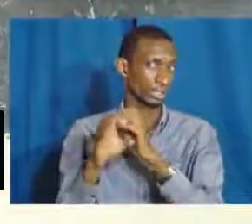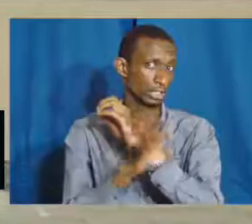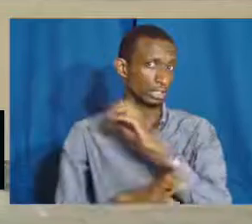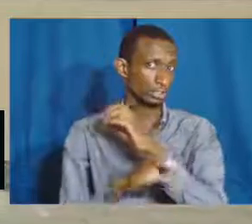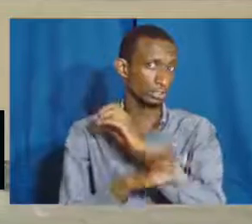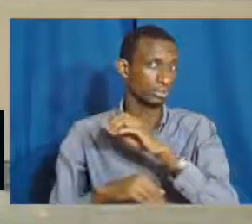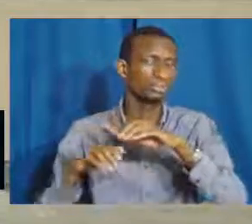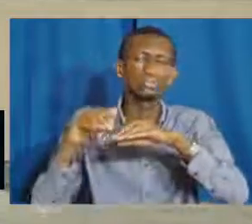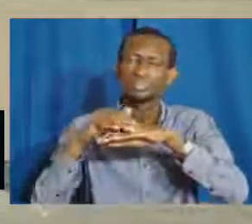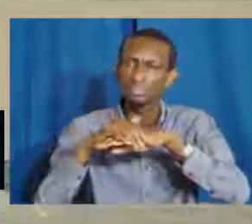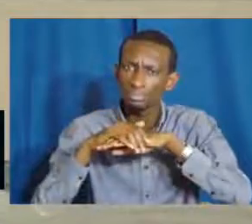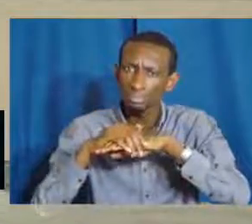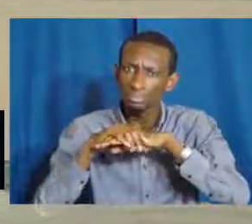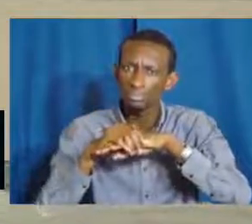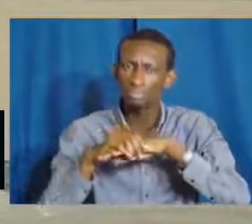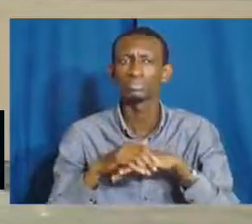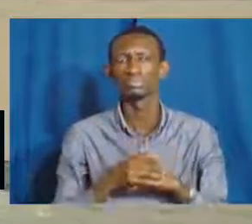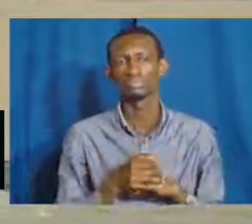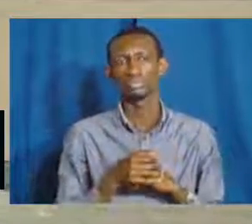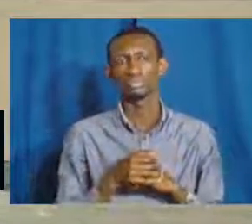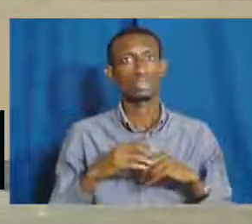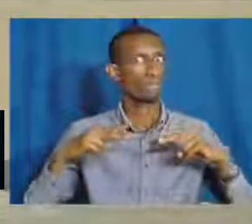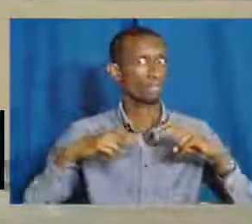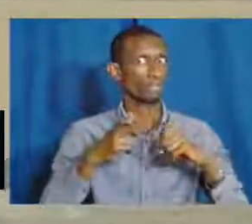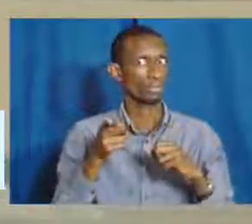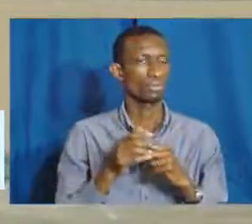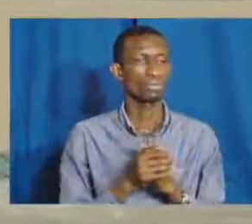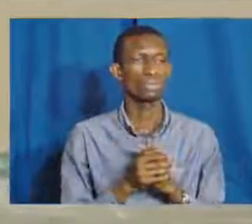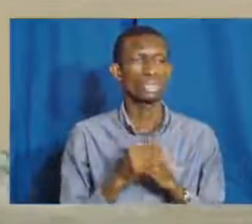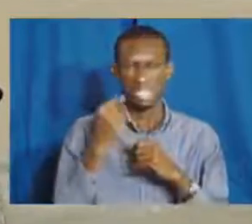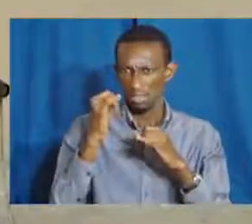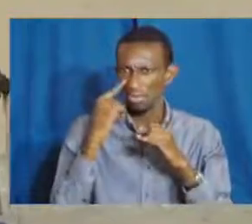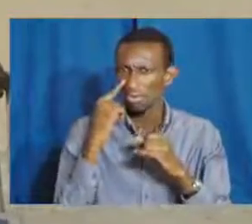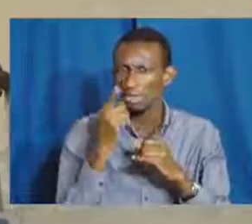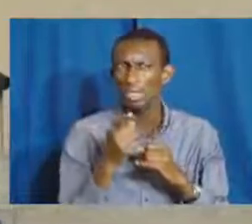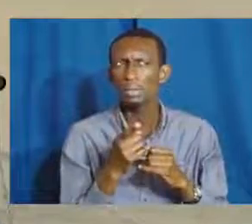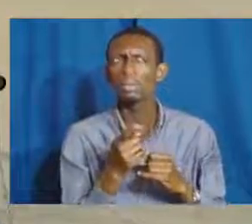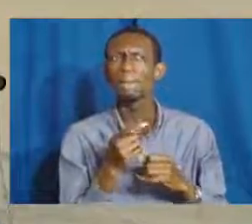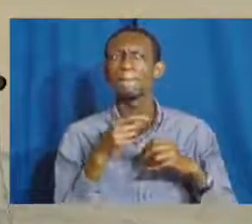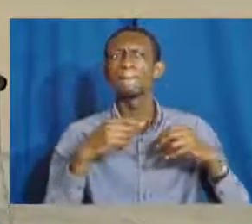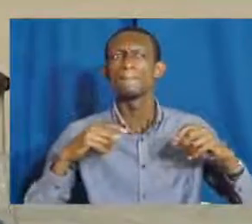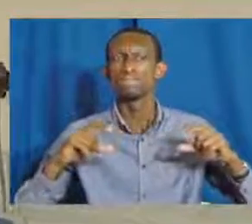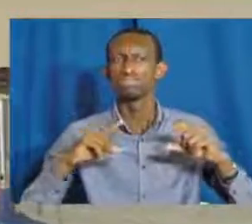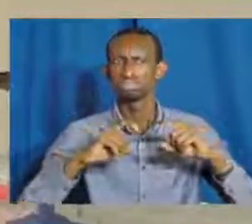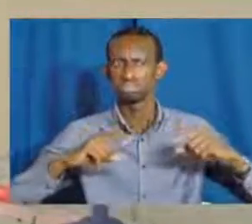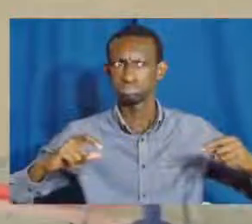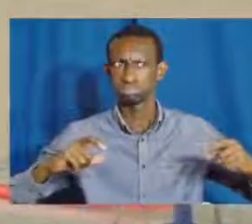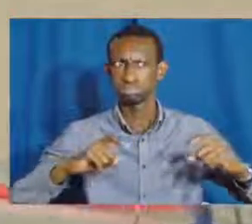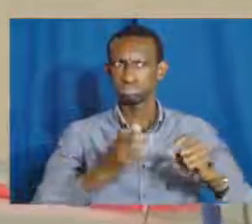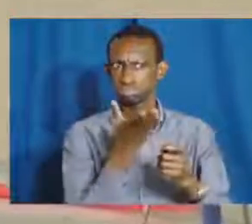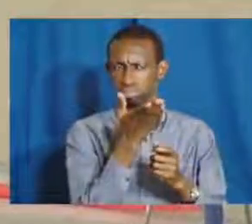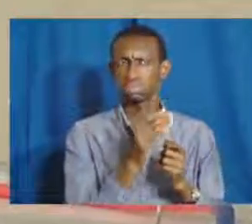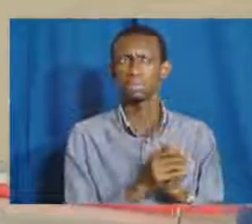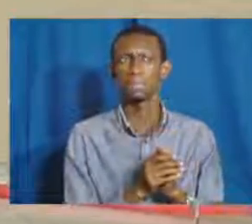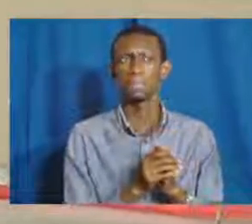the arrangement of these elements. When you look at the elements, they are arranged in increase. He arranged